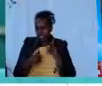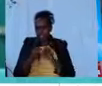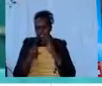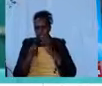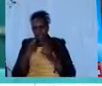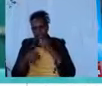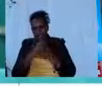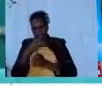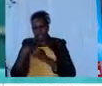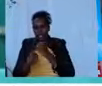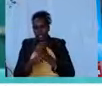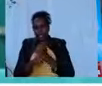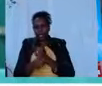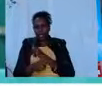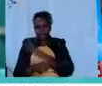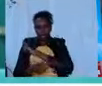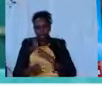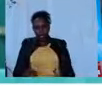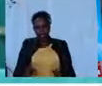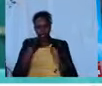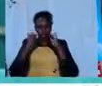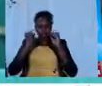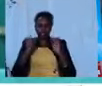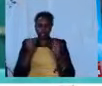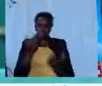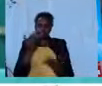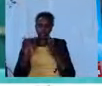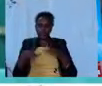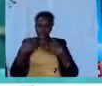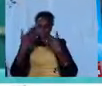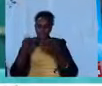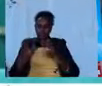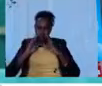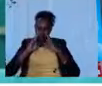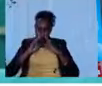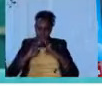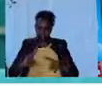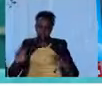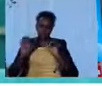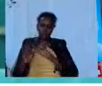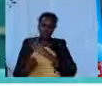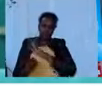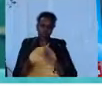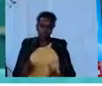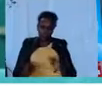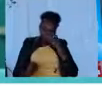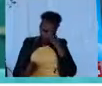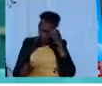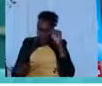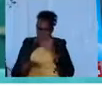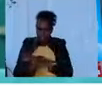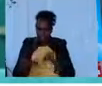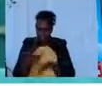year. Lord God Almighty, may you grant them peace, oh God, because everything worketh for good for them